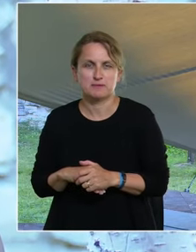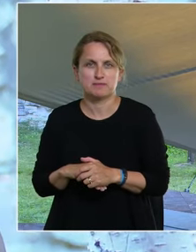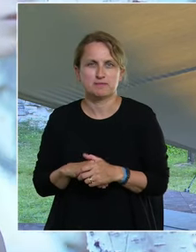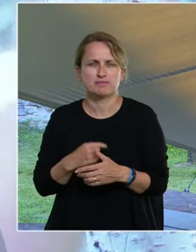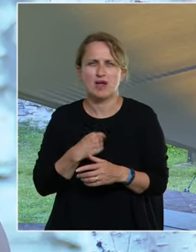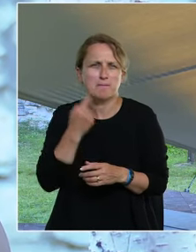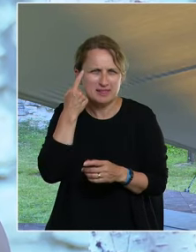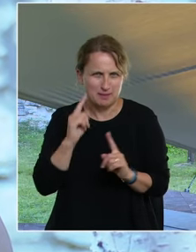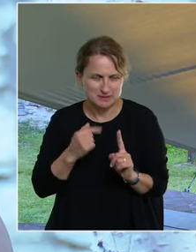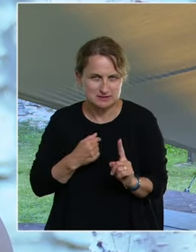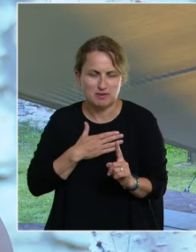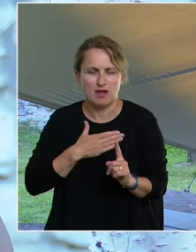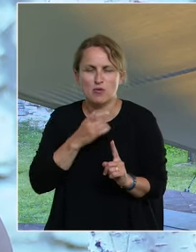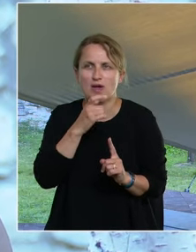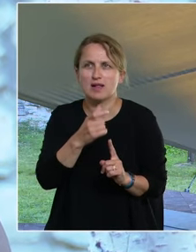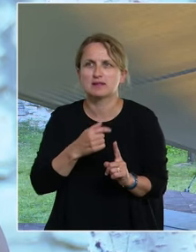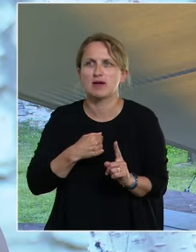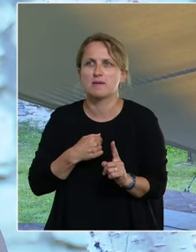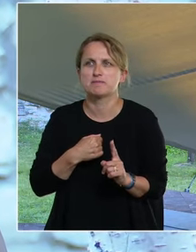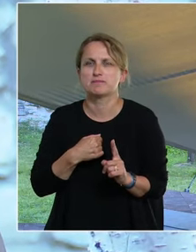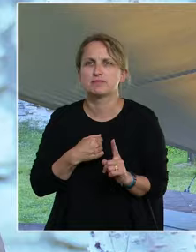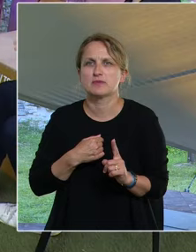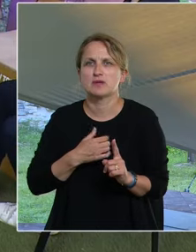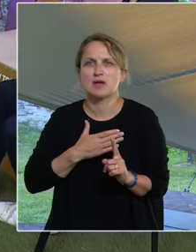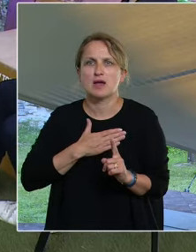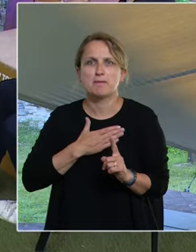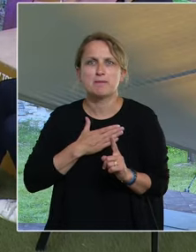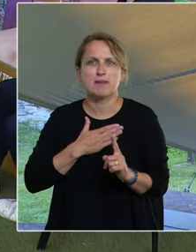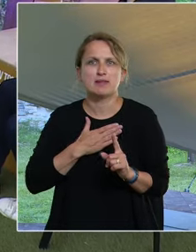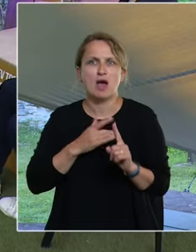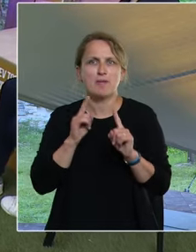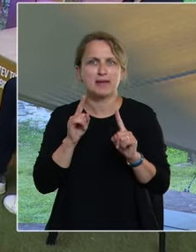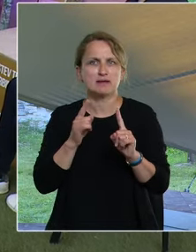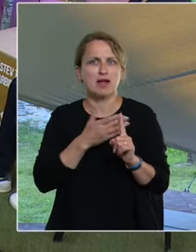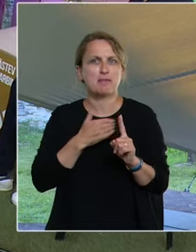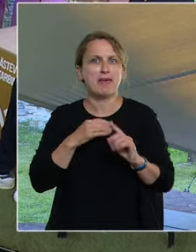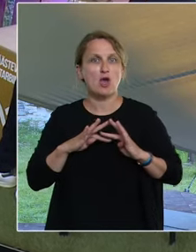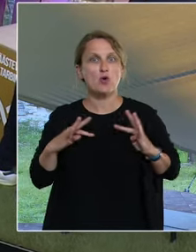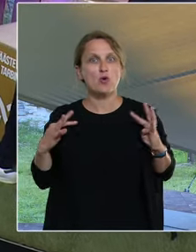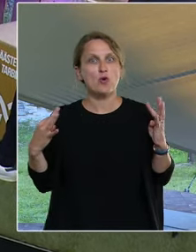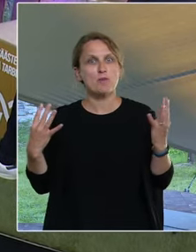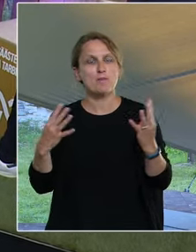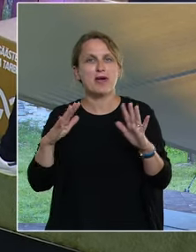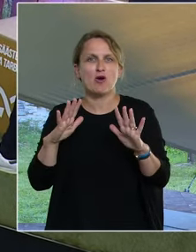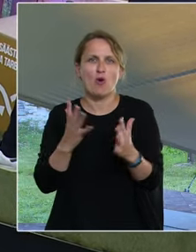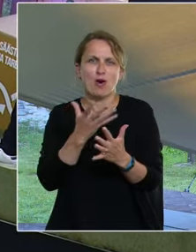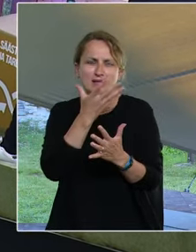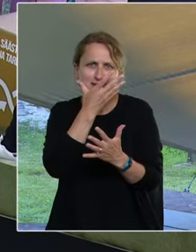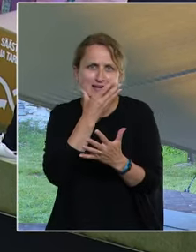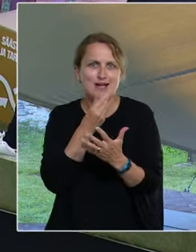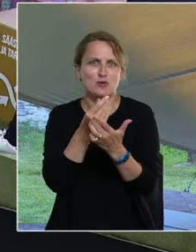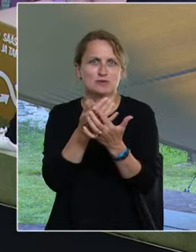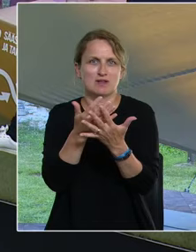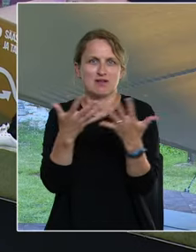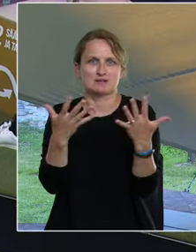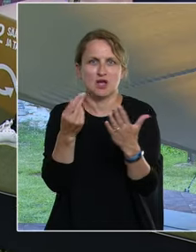to my point is, like, we are still going to want to surround ourselves with beautiful things that are thought-provoking, that might,